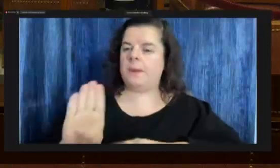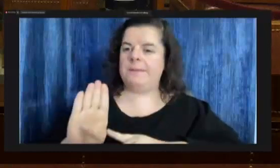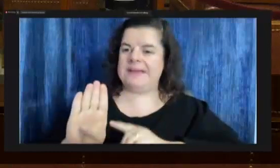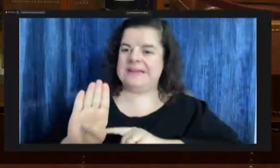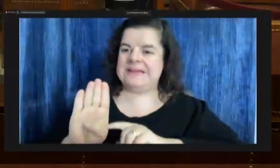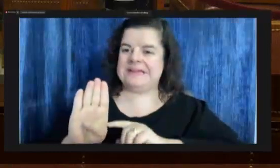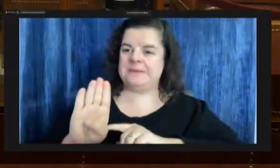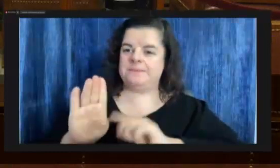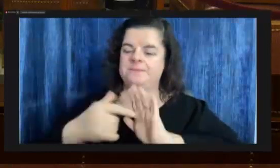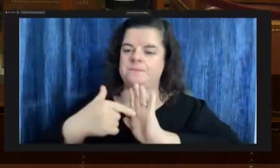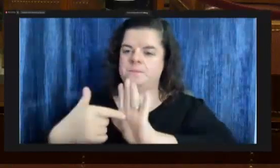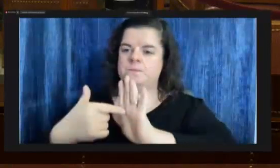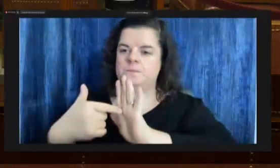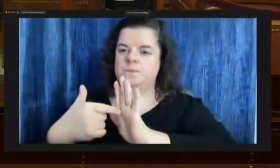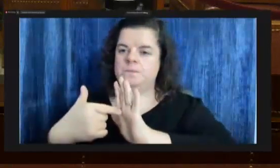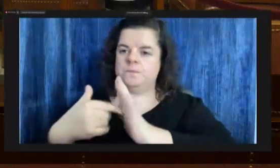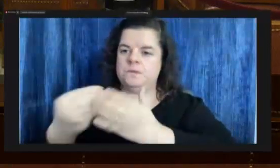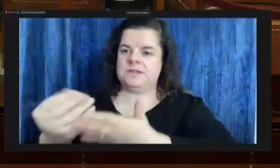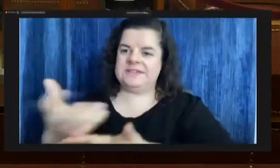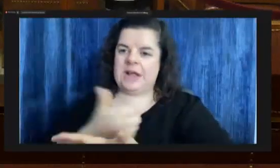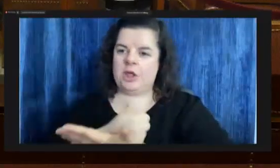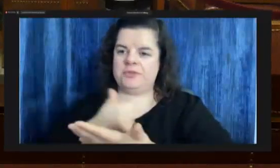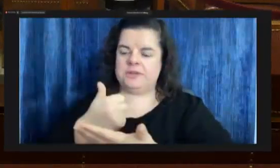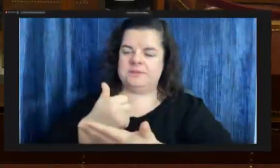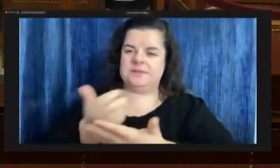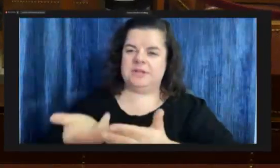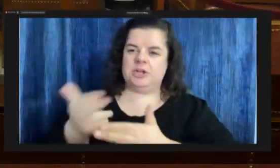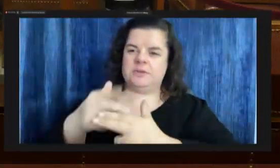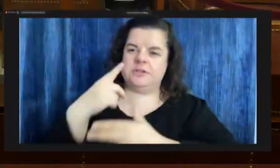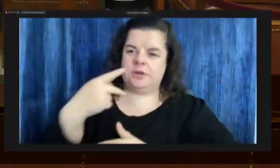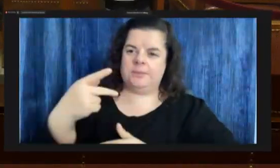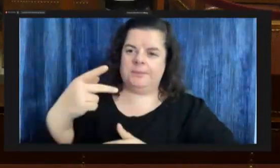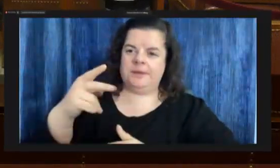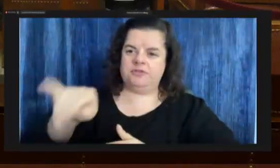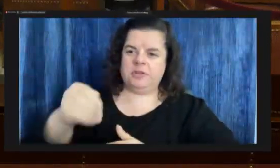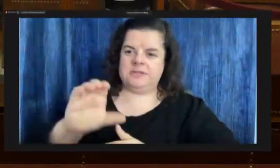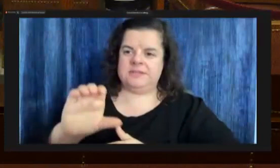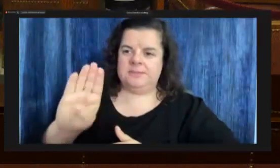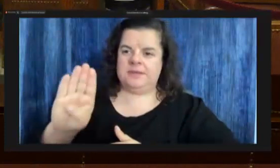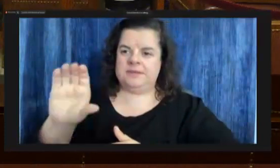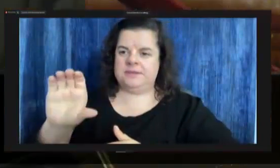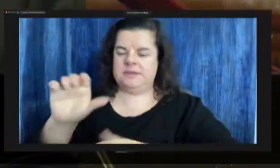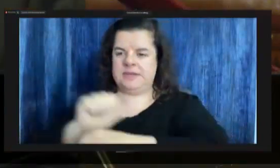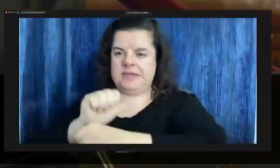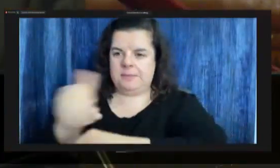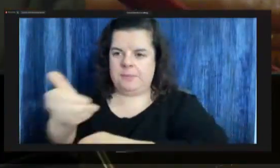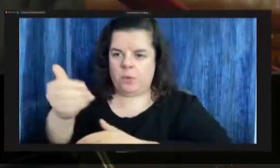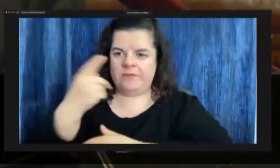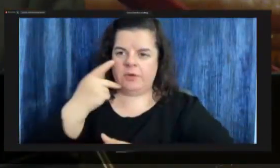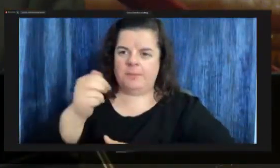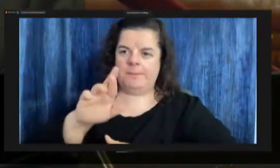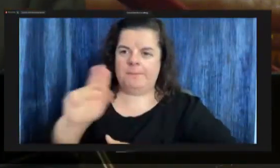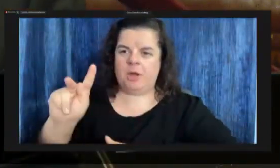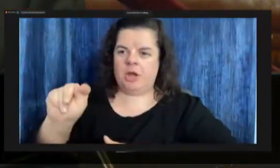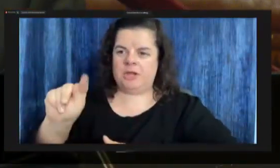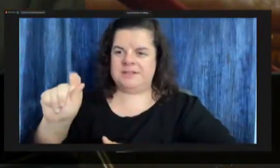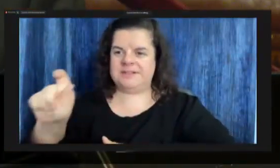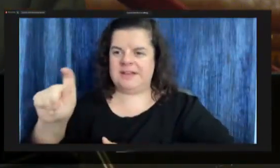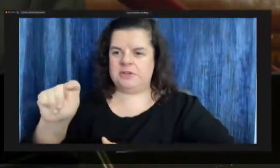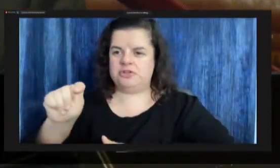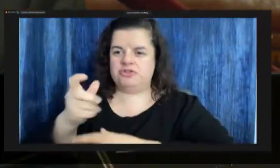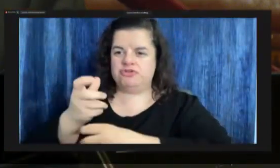show the salary increases for the PJCBC employees in the Parks Tax Trust Fund and